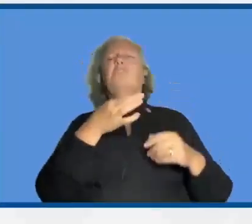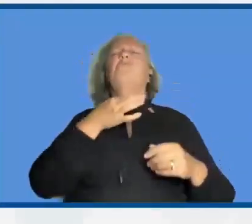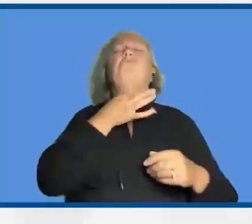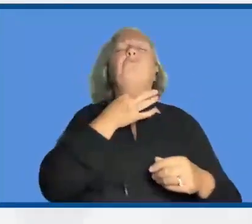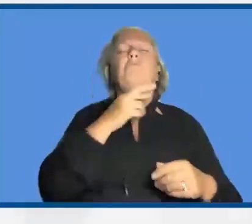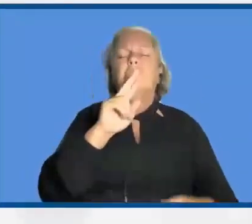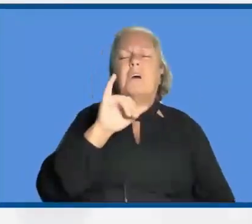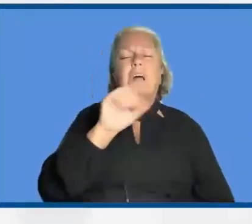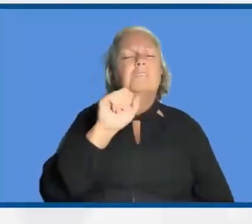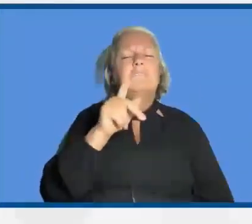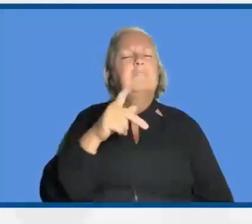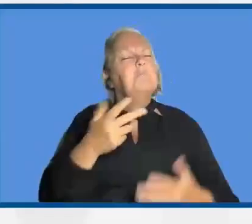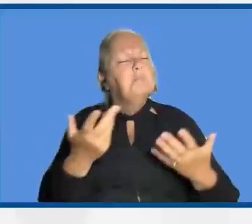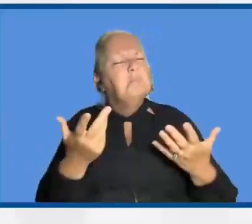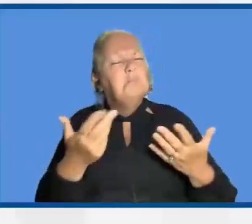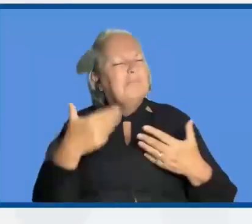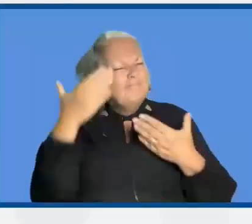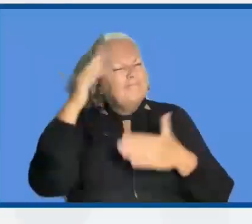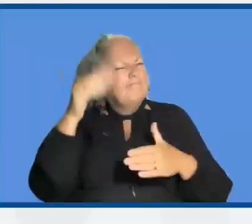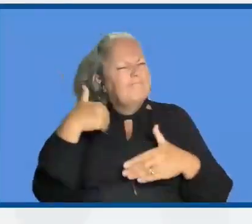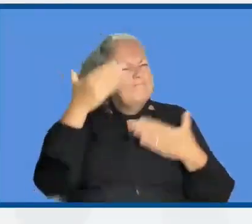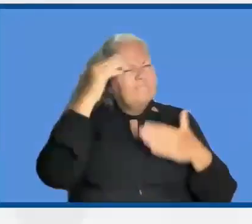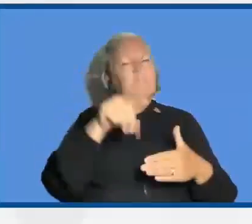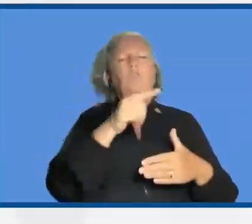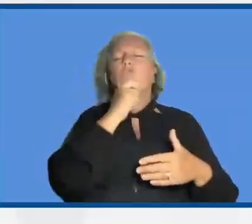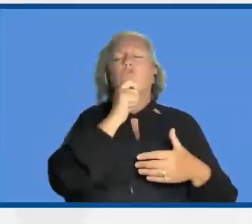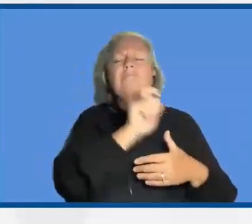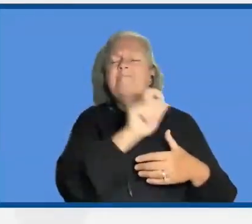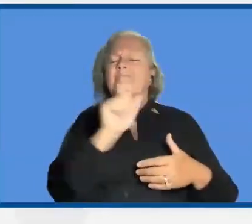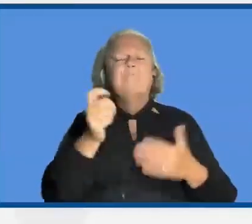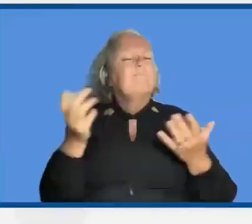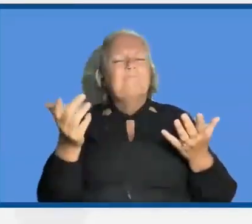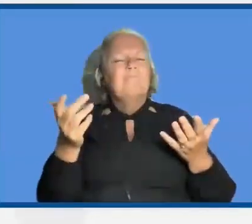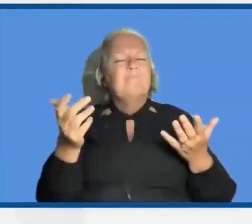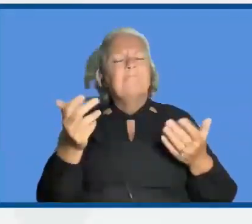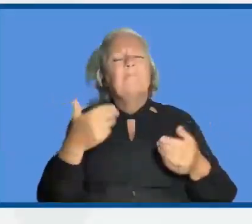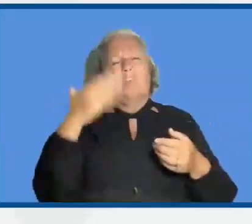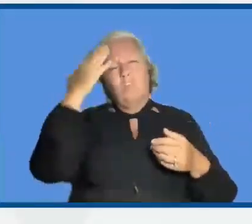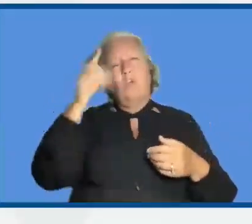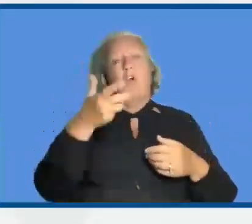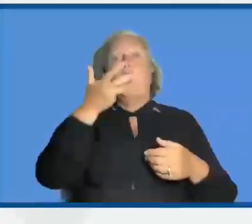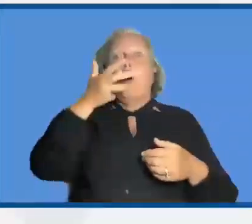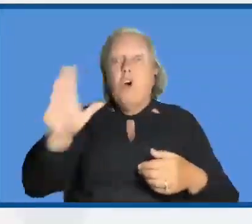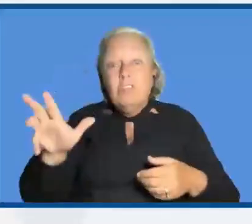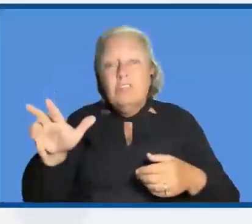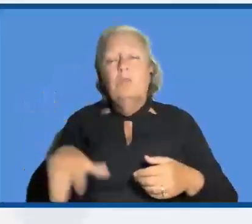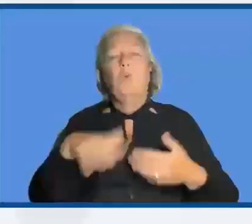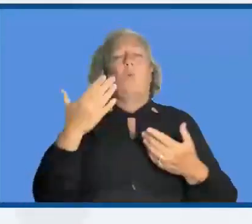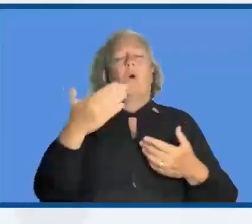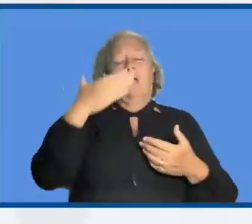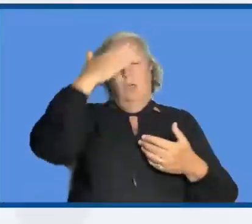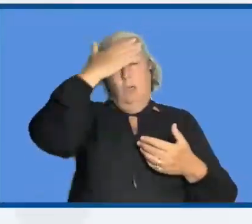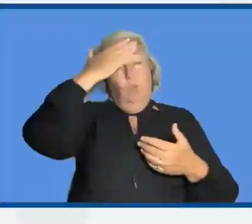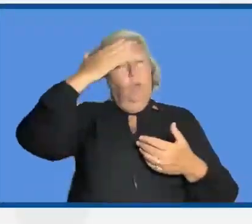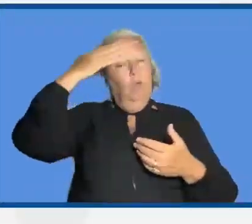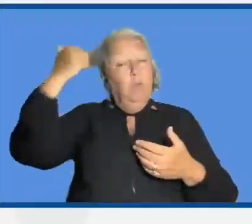don't use those terms. We don't understand it. We just know that it is hotter, or that it is very humid, or that there are more insects than